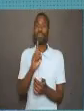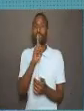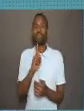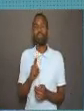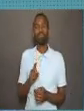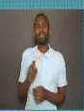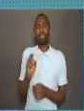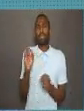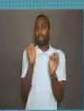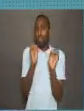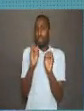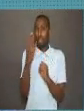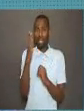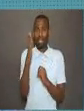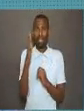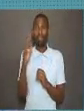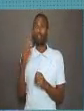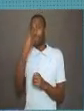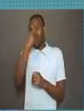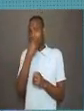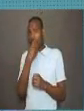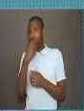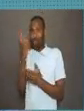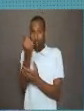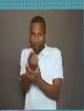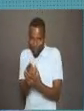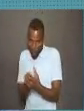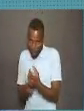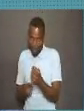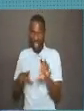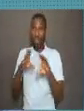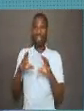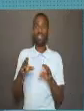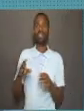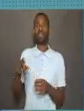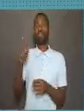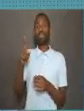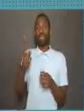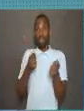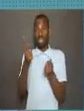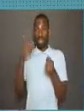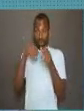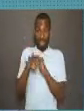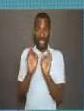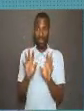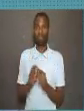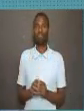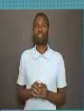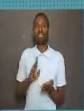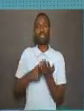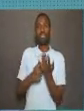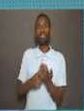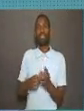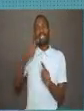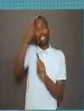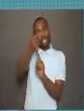absorb the heat being provided by the fuel in the car, the temperature of the engine